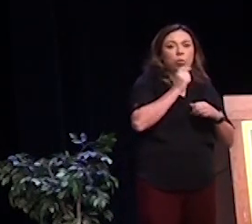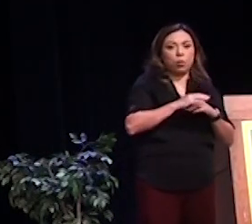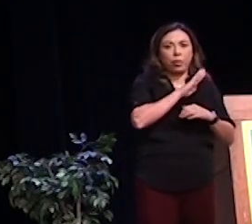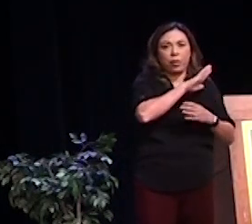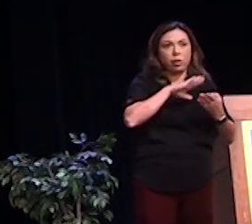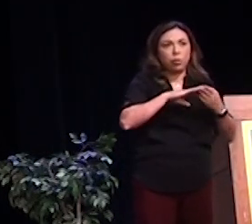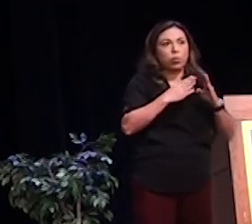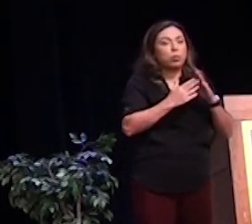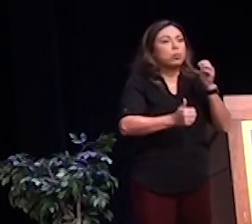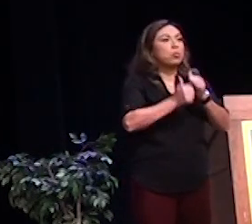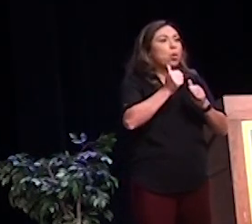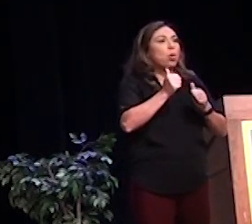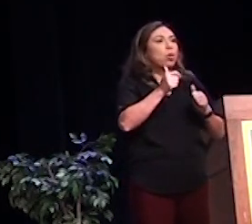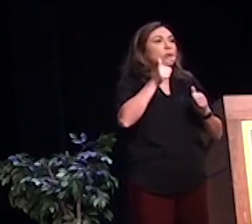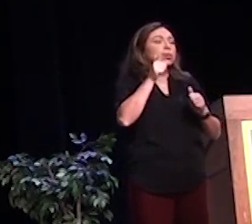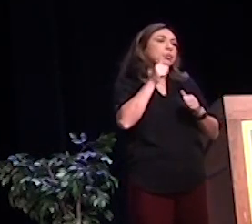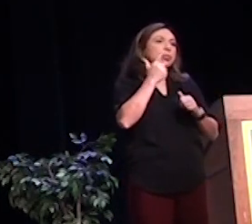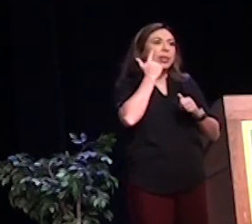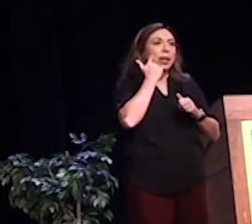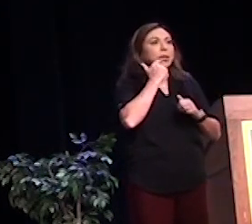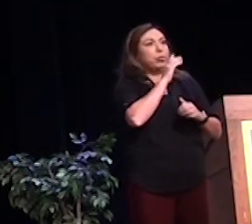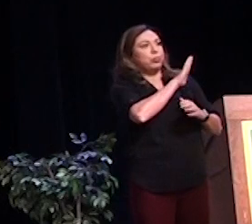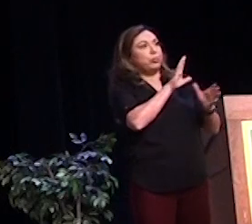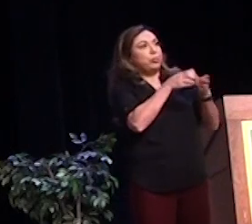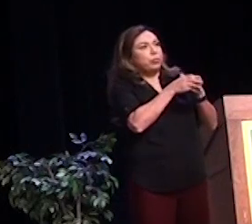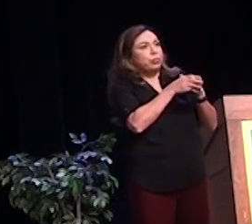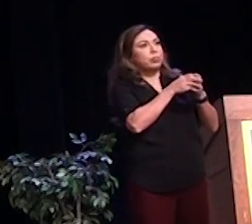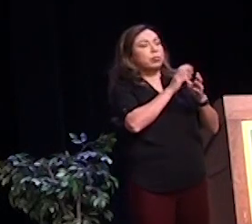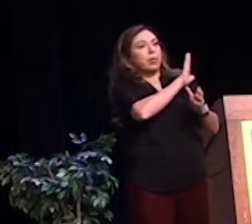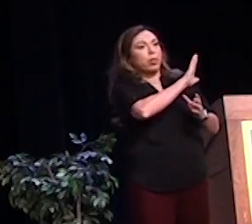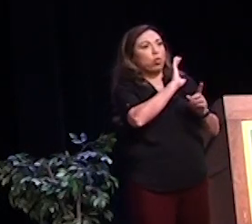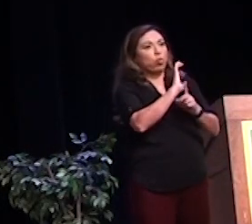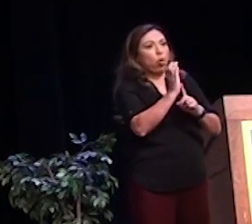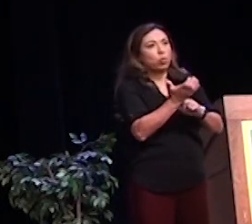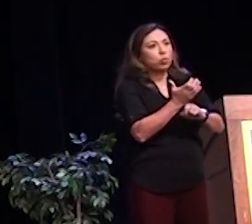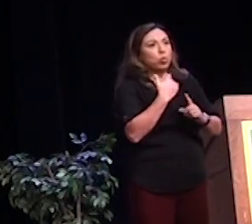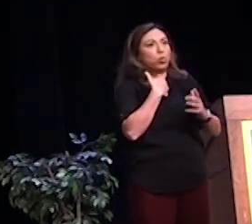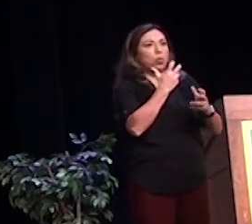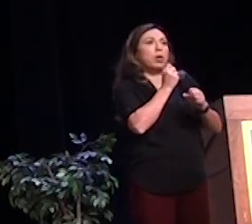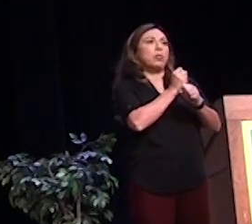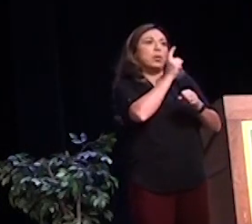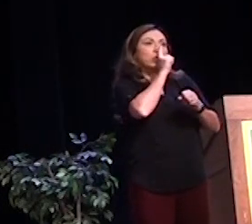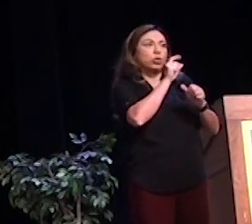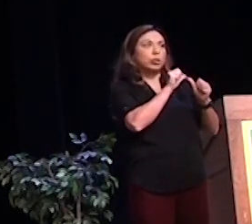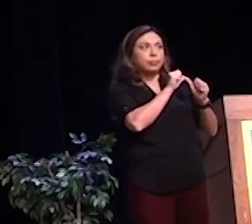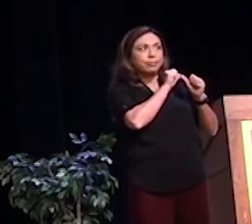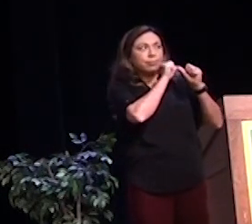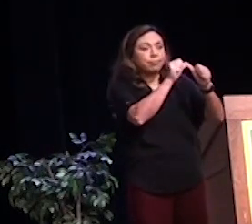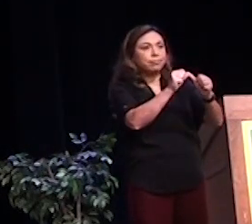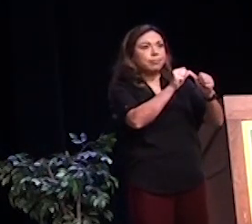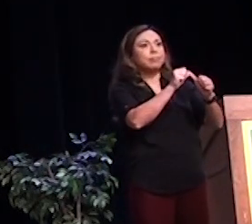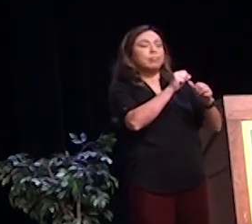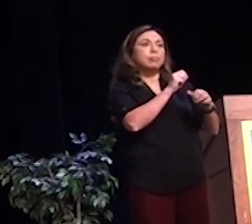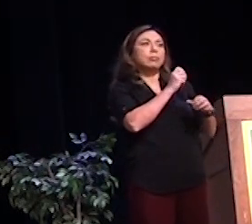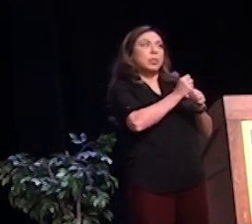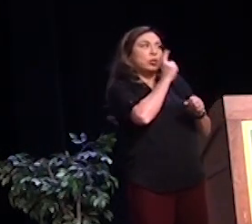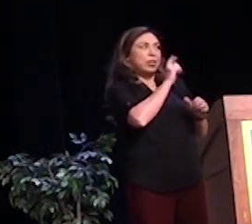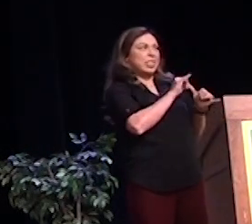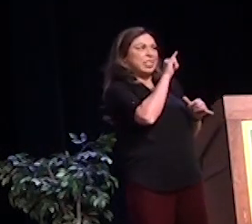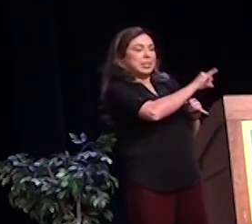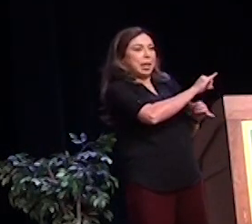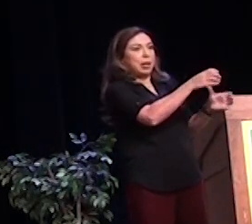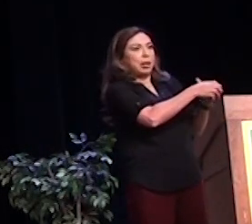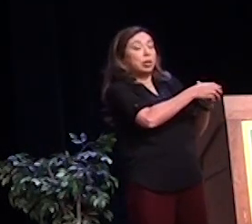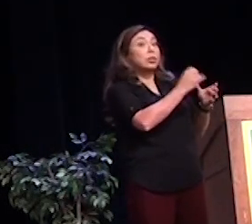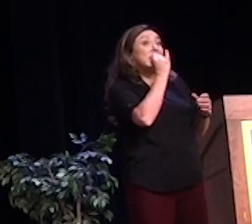very Latino-oriented community, a very vibrant with culture, and so we want to make sure we can maintain that and keep people in place. So